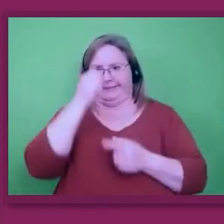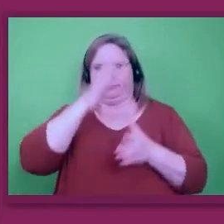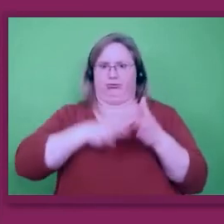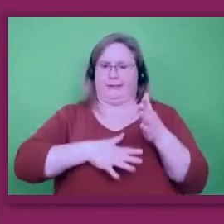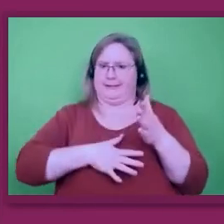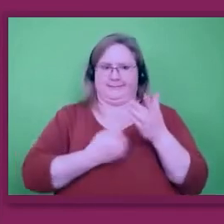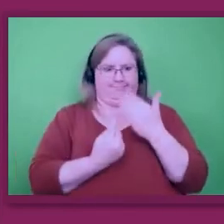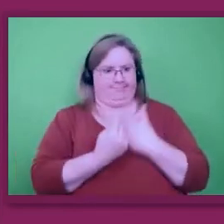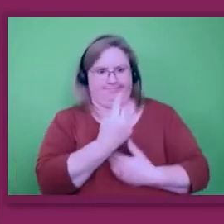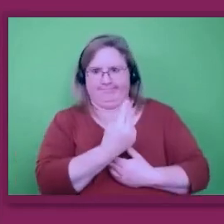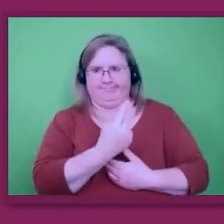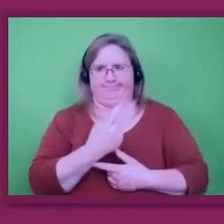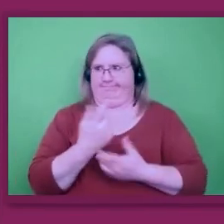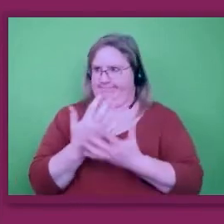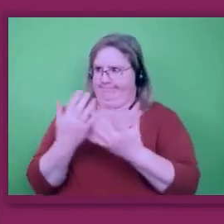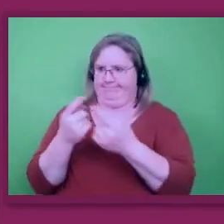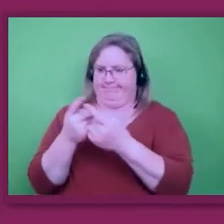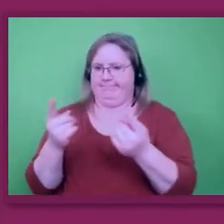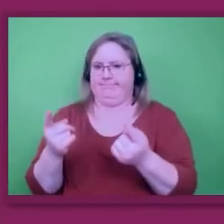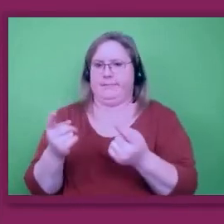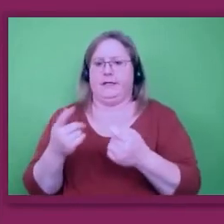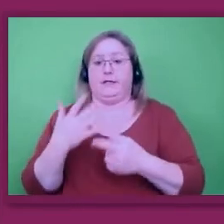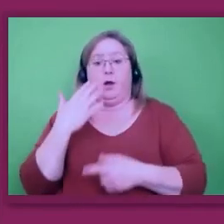embryo statistics came out in 2018,